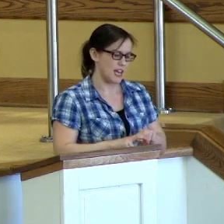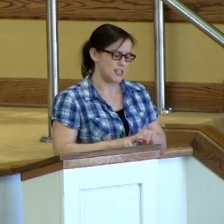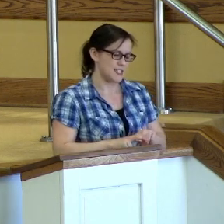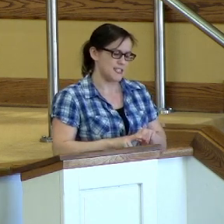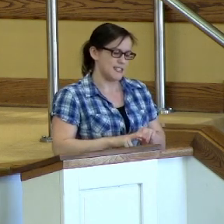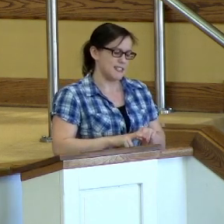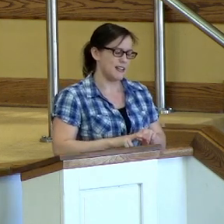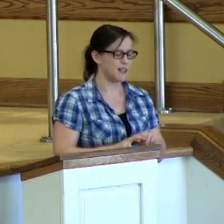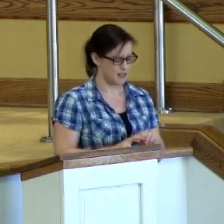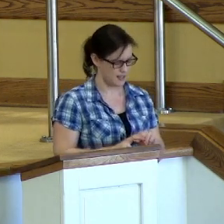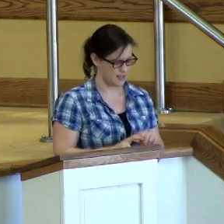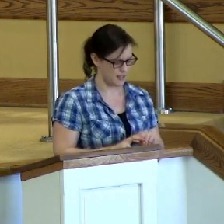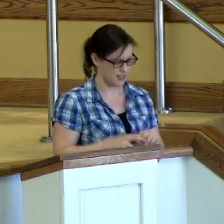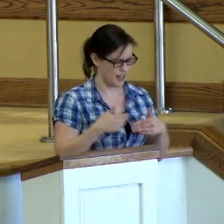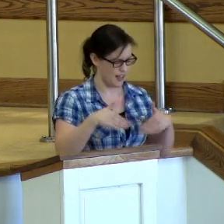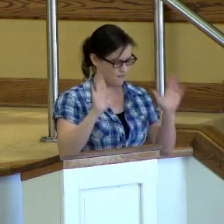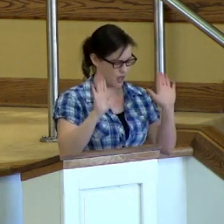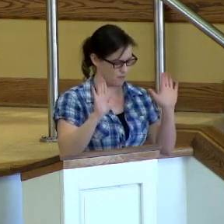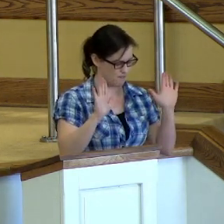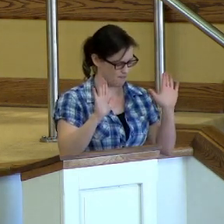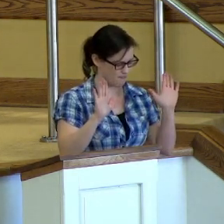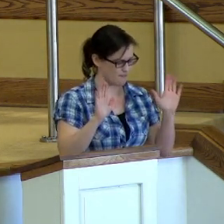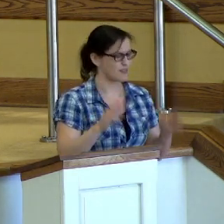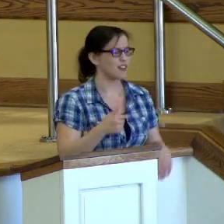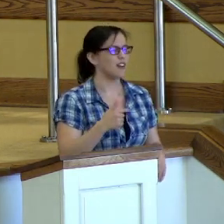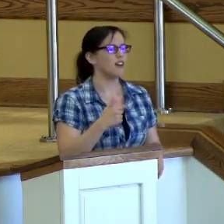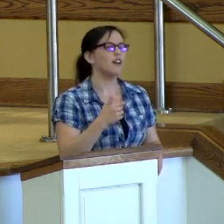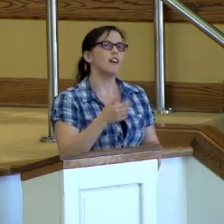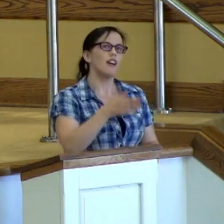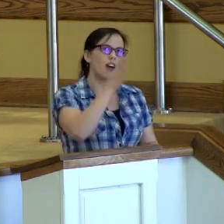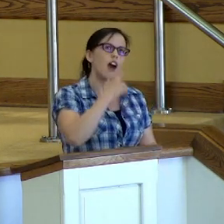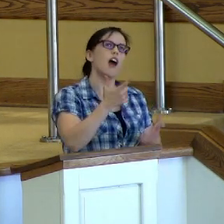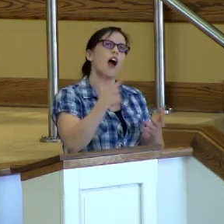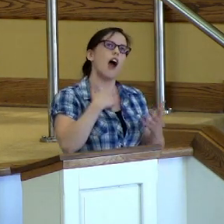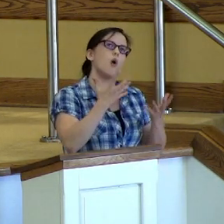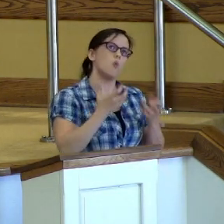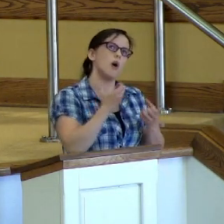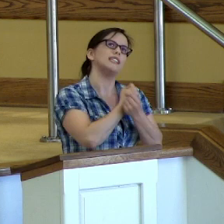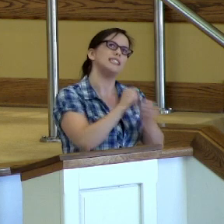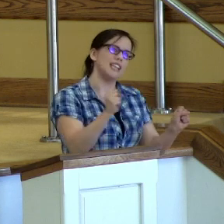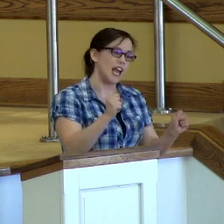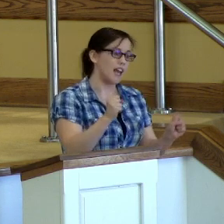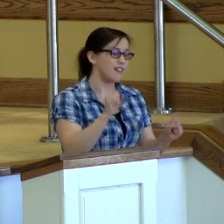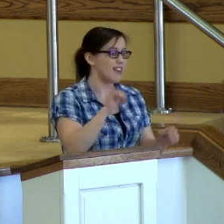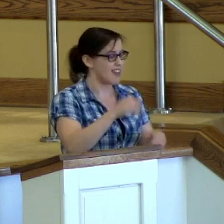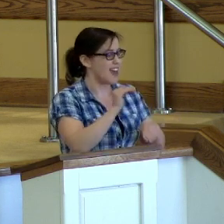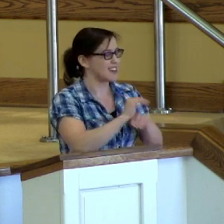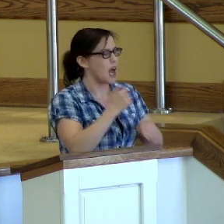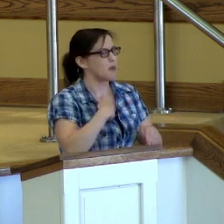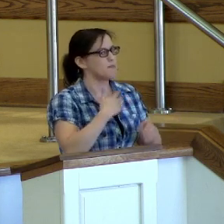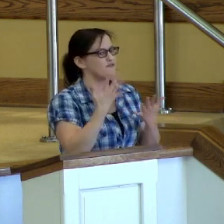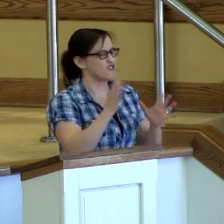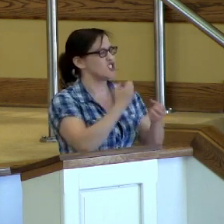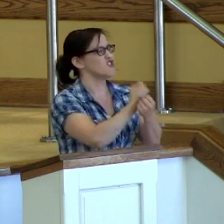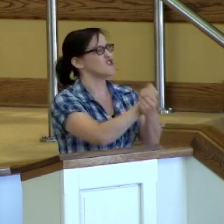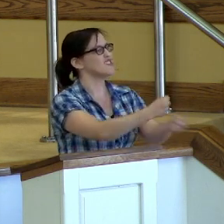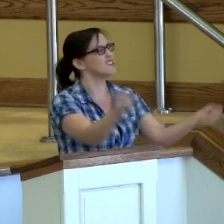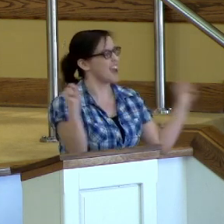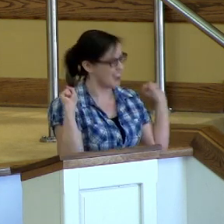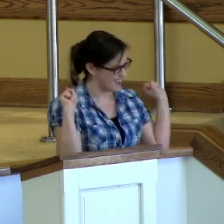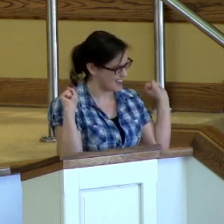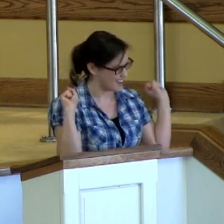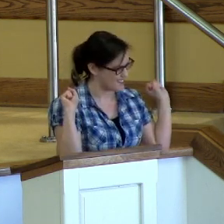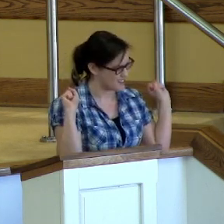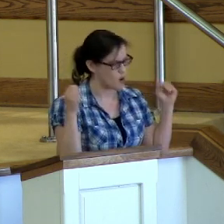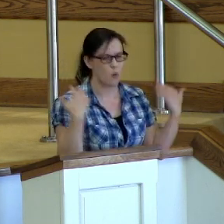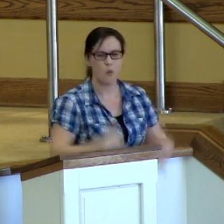you know, you think, man, what in the world, God, what are you doing? But at least I got somebody to take me through it. At least I got somebody to go